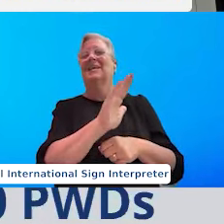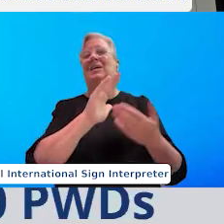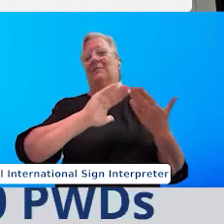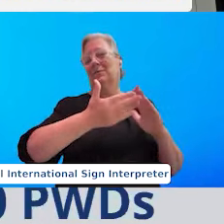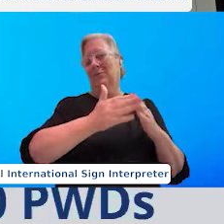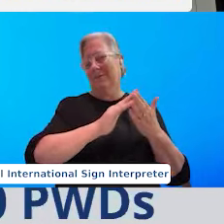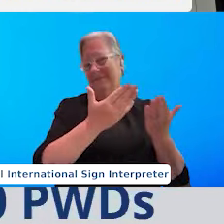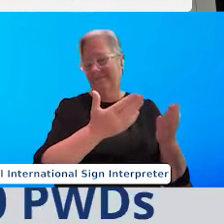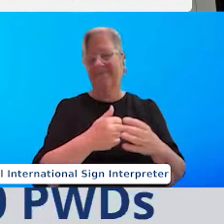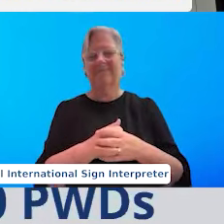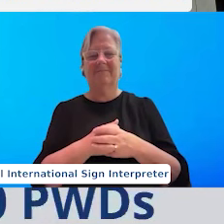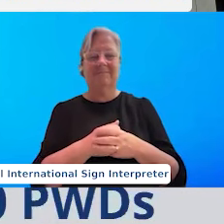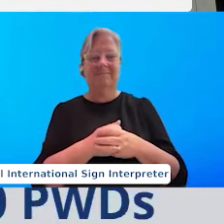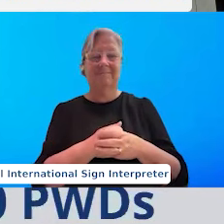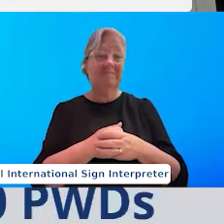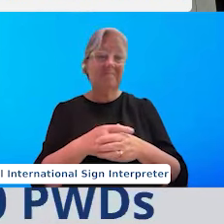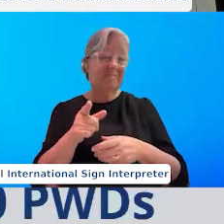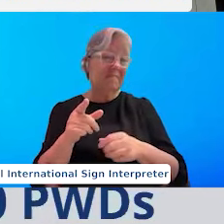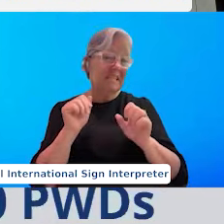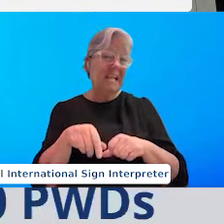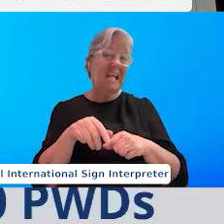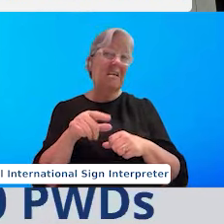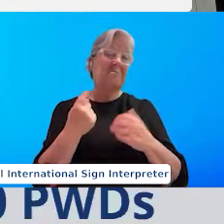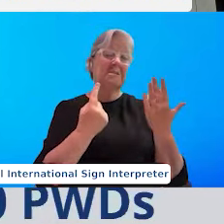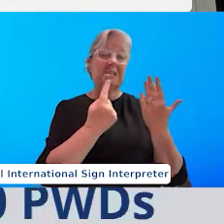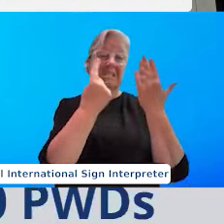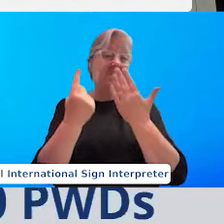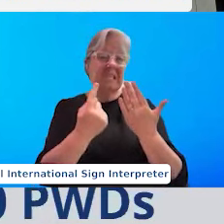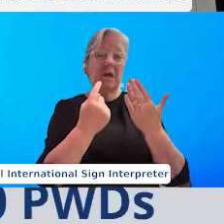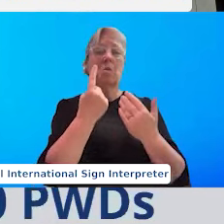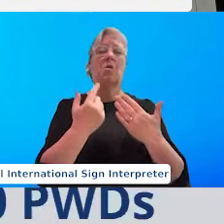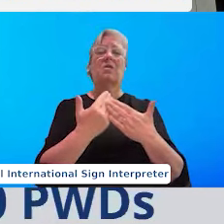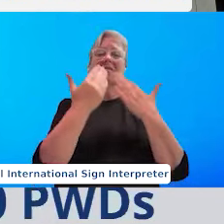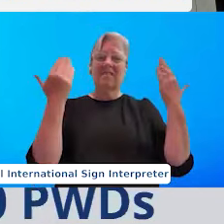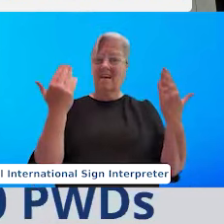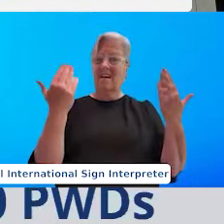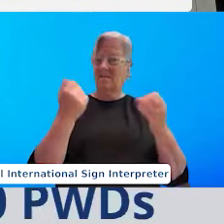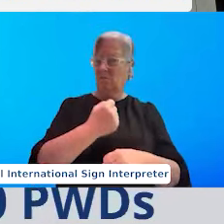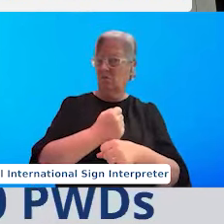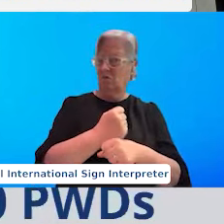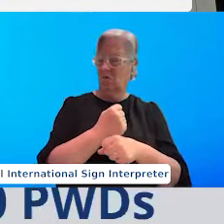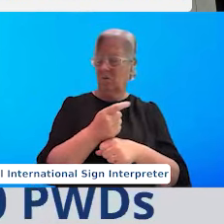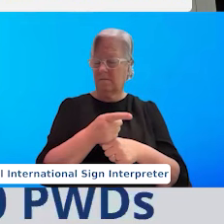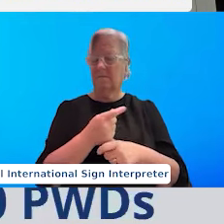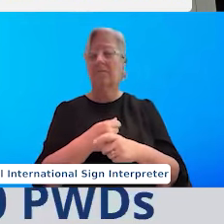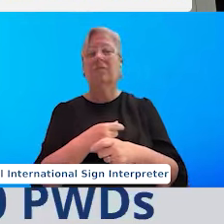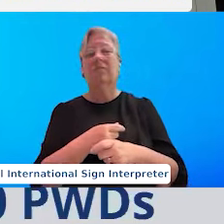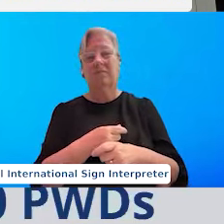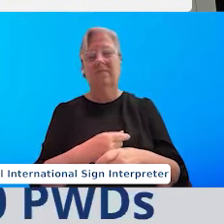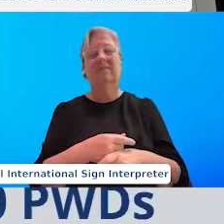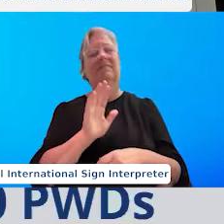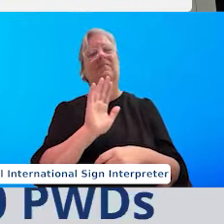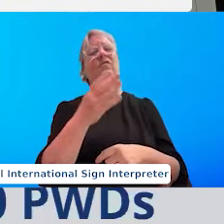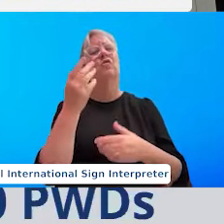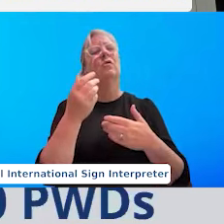dispatch the PA throughout the country through our disability service centers. Remember, we as a mechanism to help us to